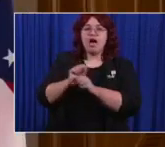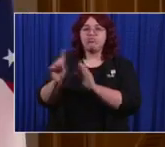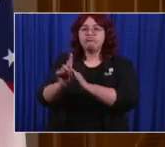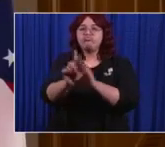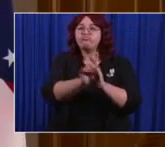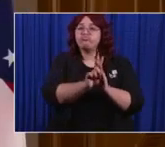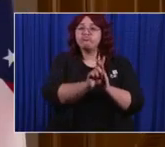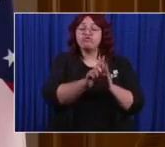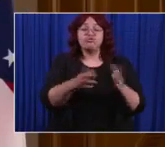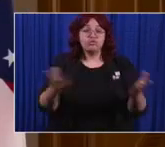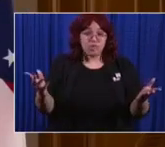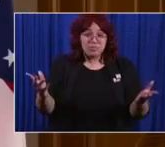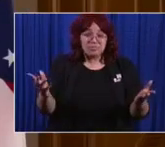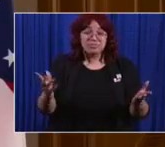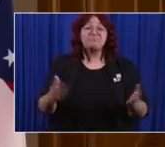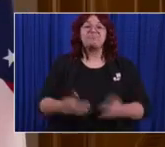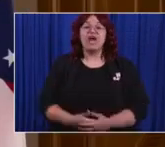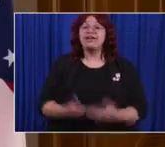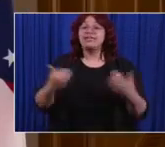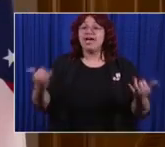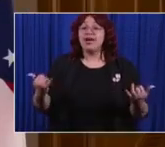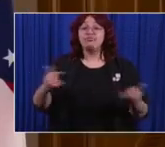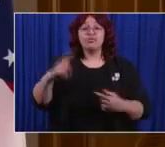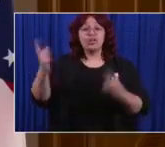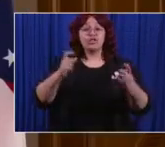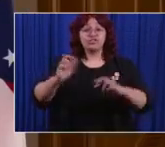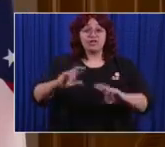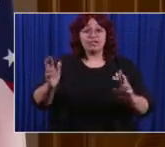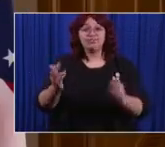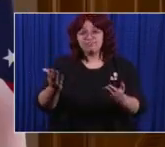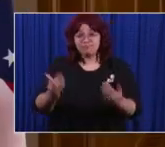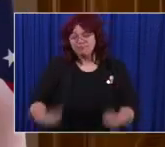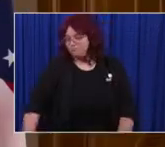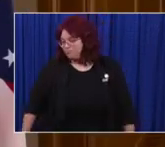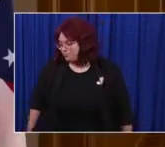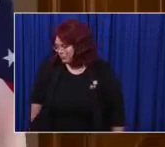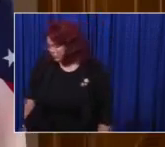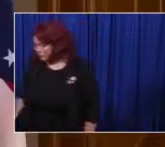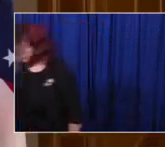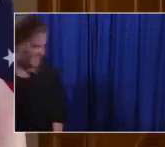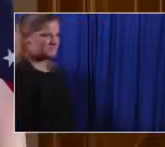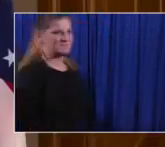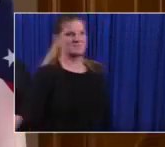We're ready for questions. Governor, first question today is from Jess Hardin at